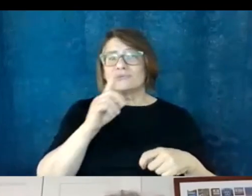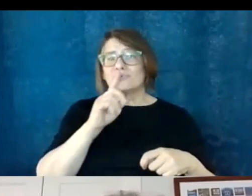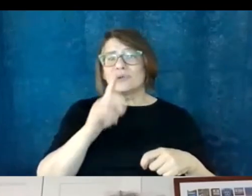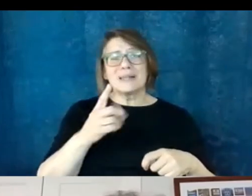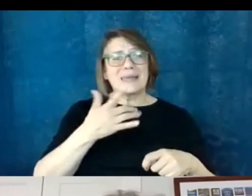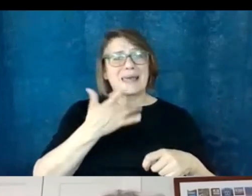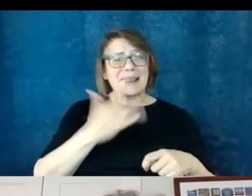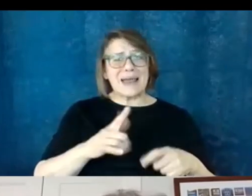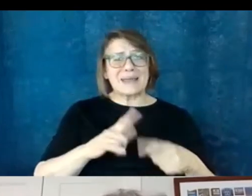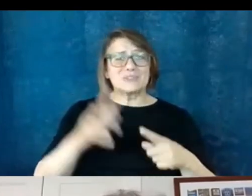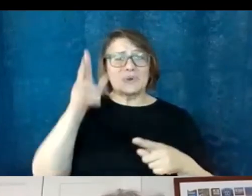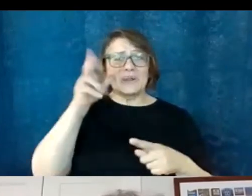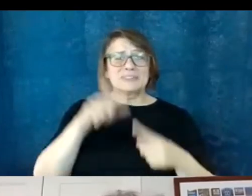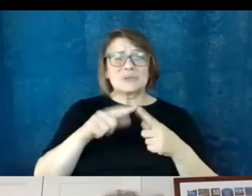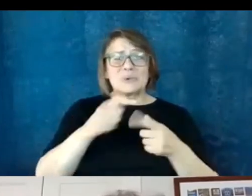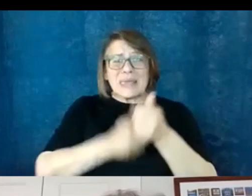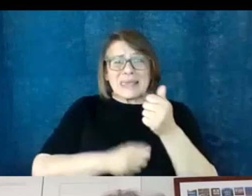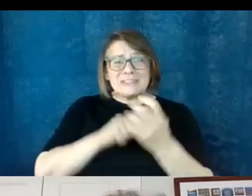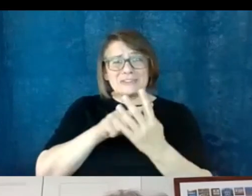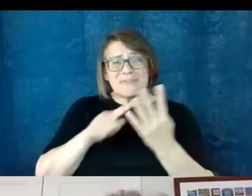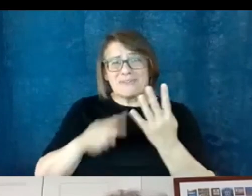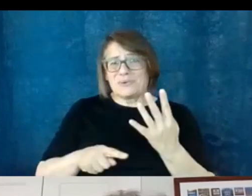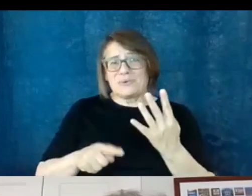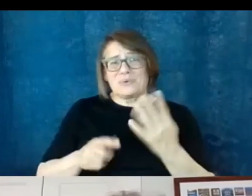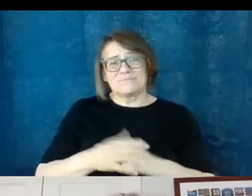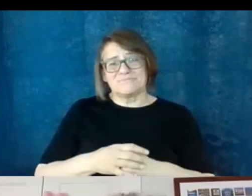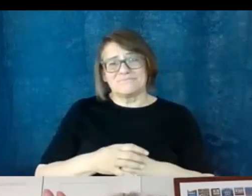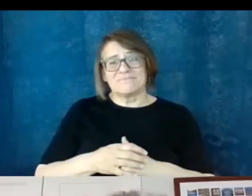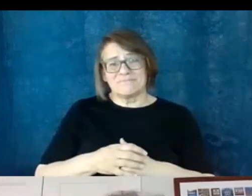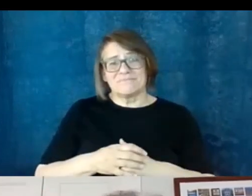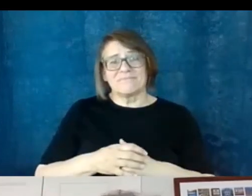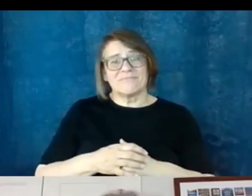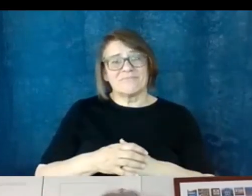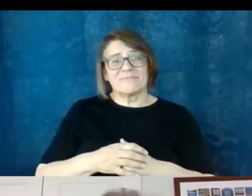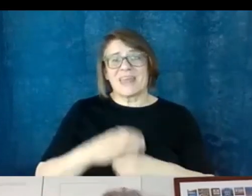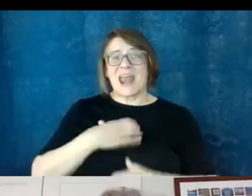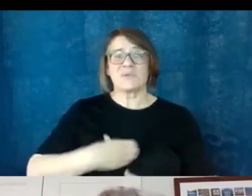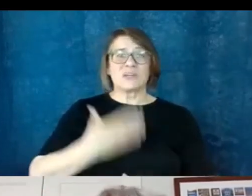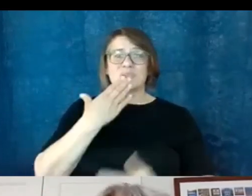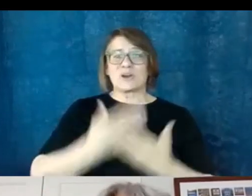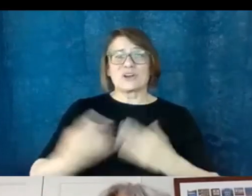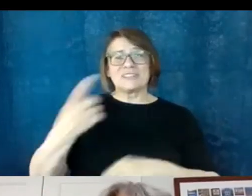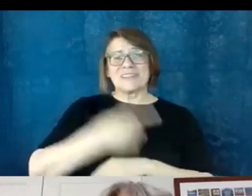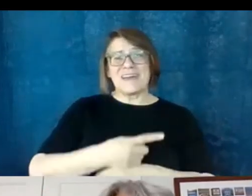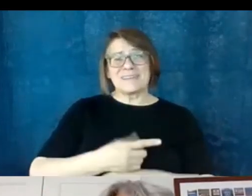to listen to each and every one of you here, and I wish you a good day.